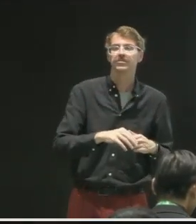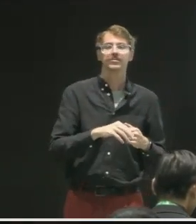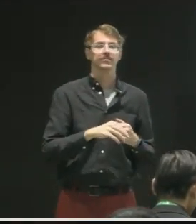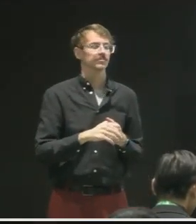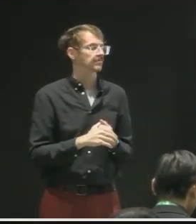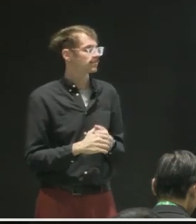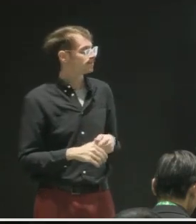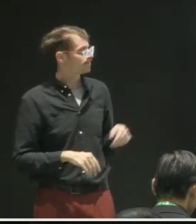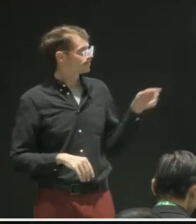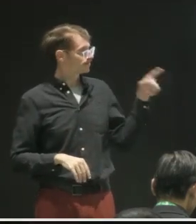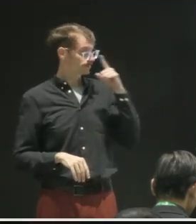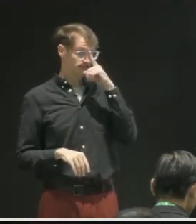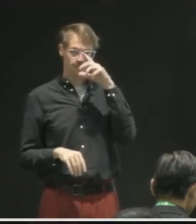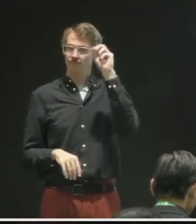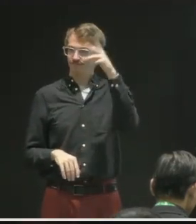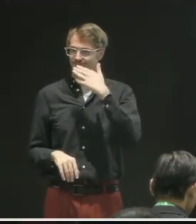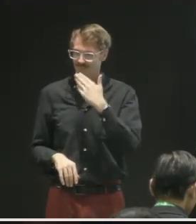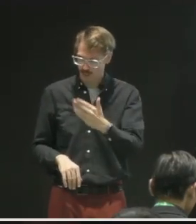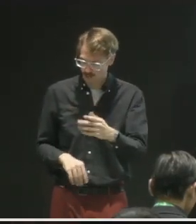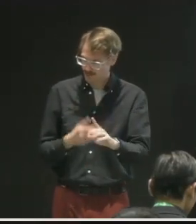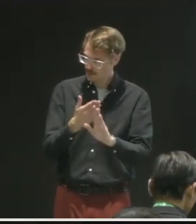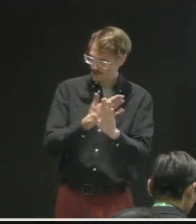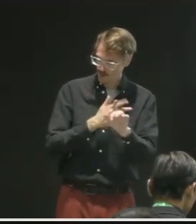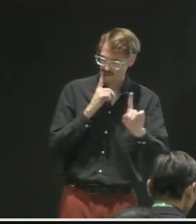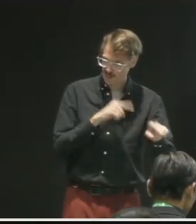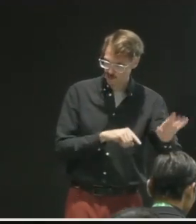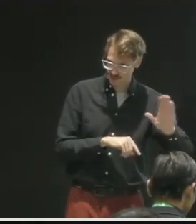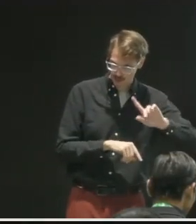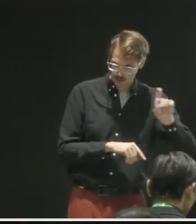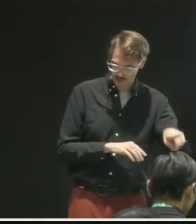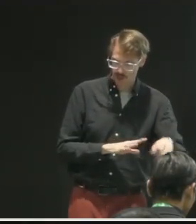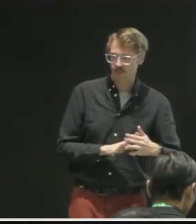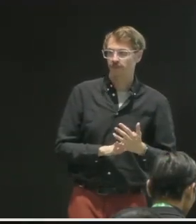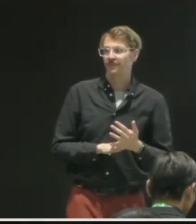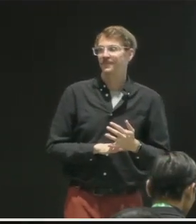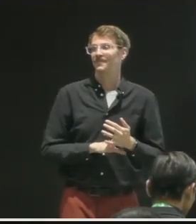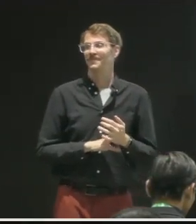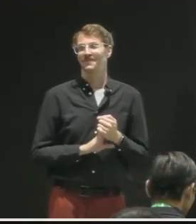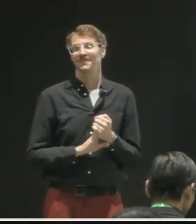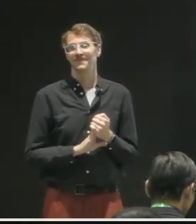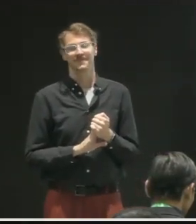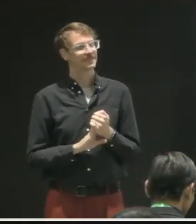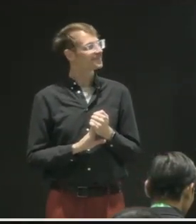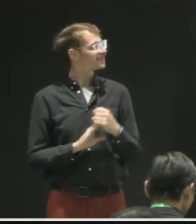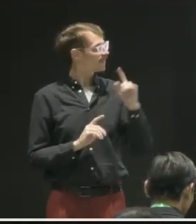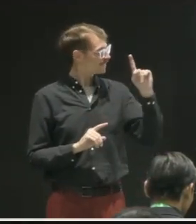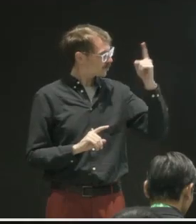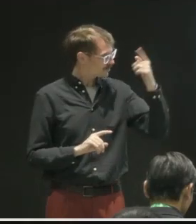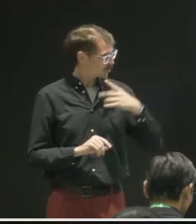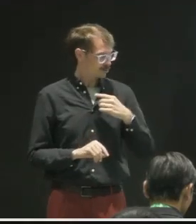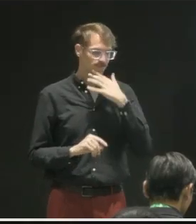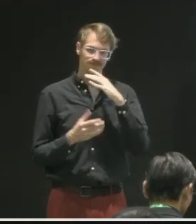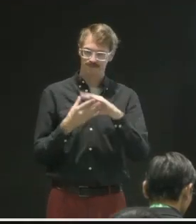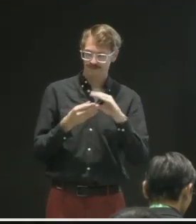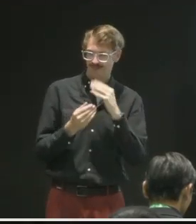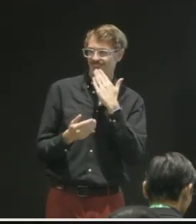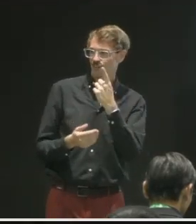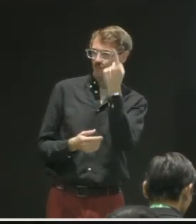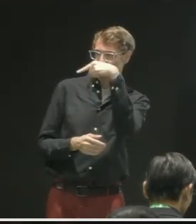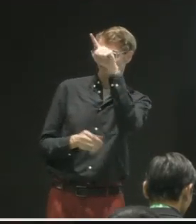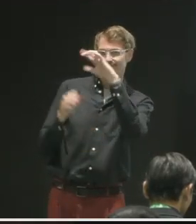you. Before I answer the question, uh, first of all, I want to say thanks to the World